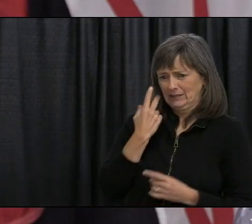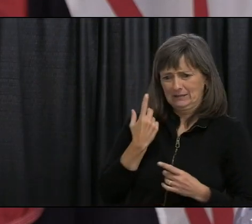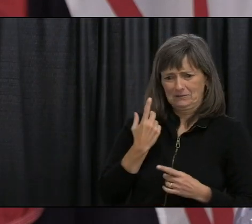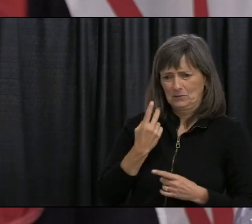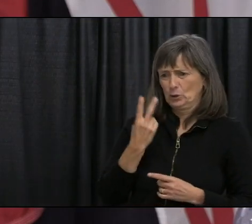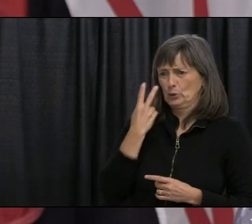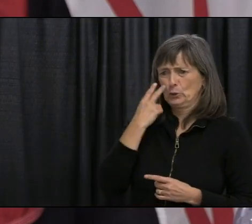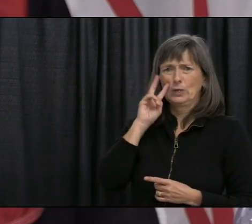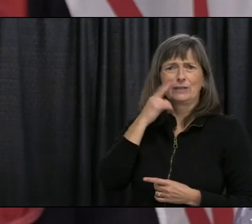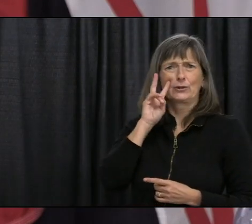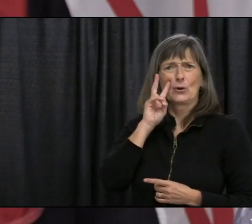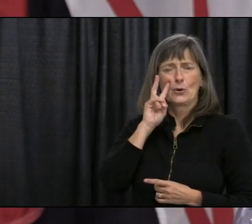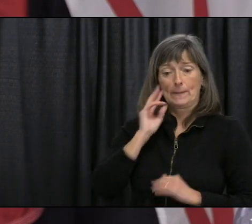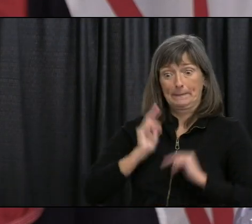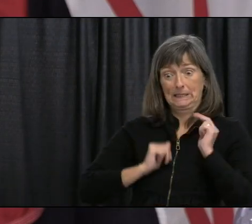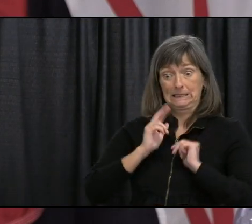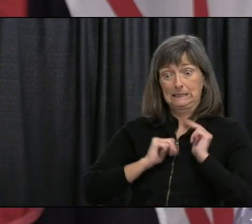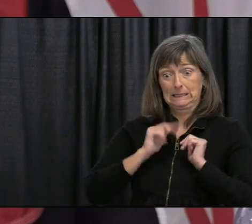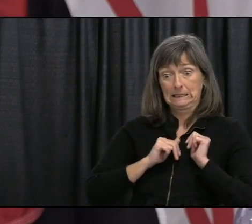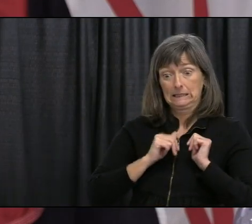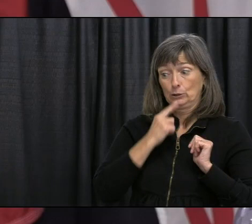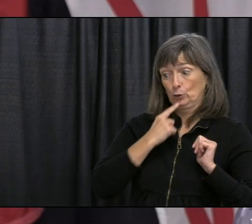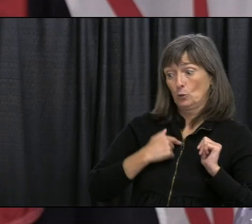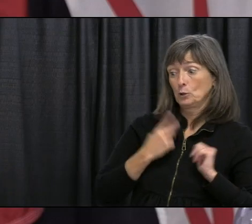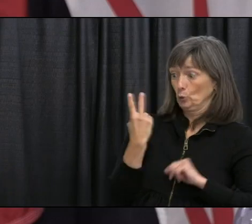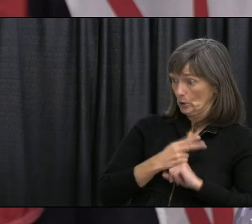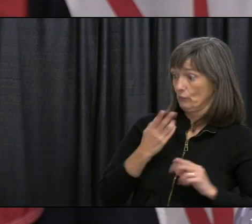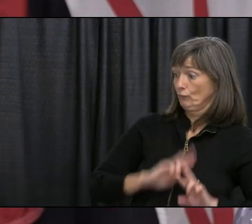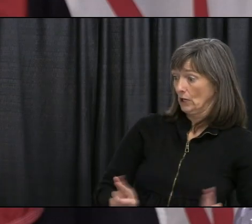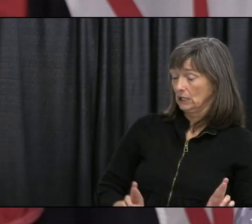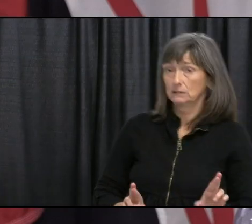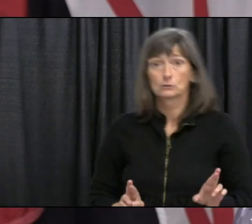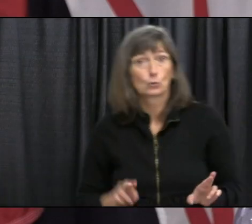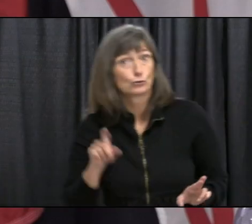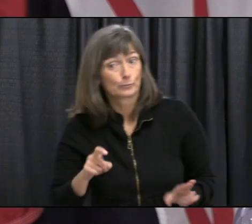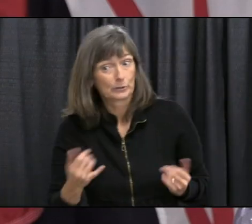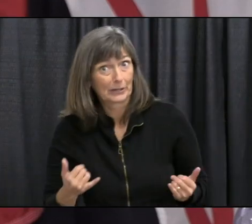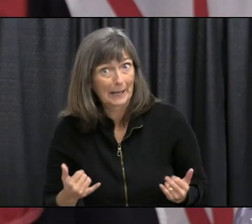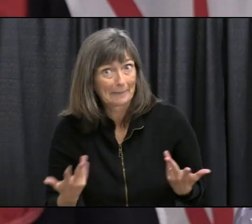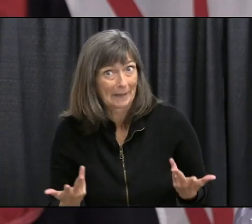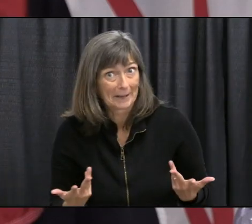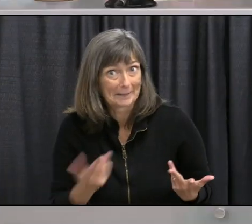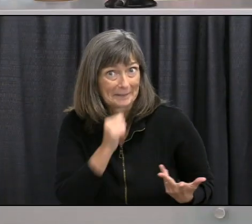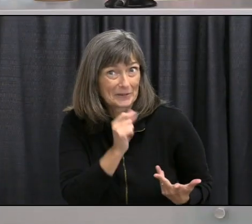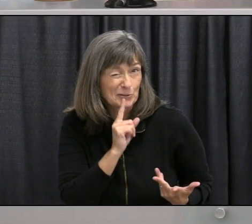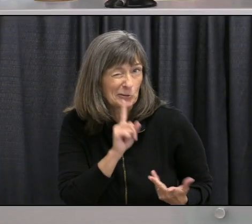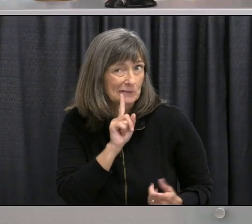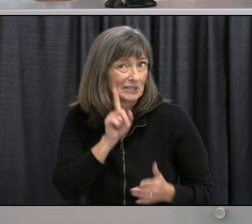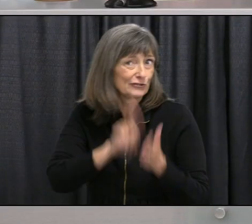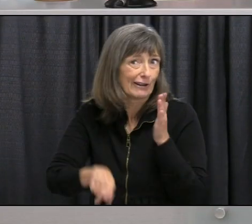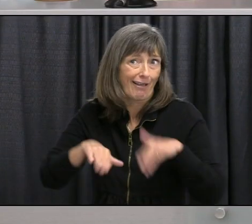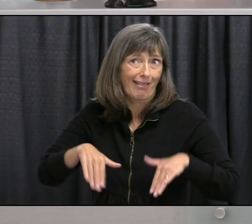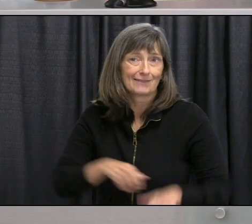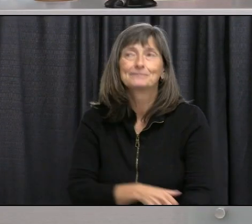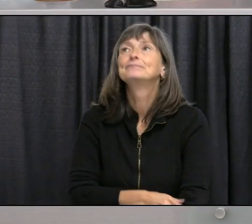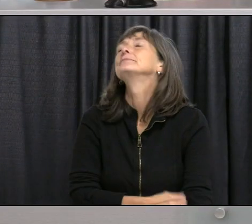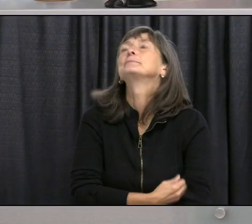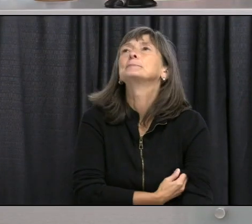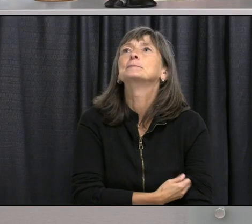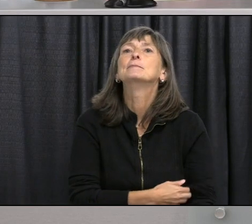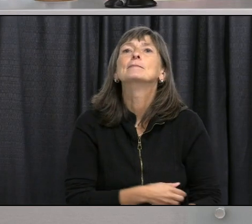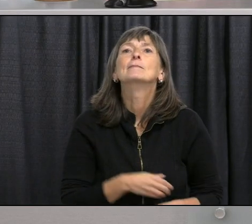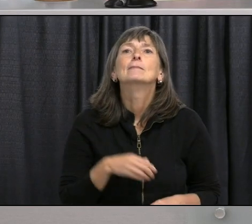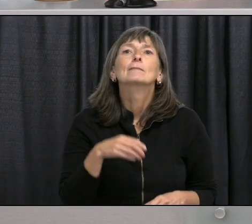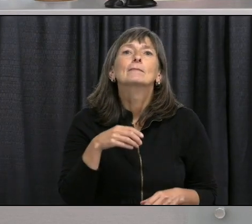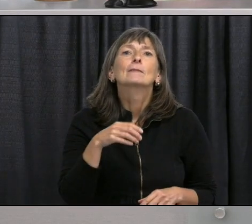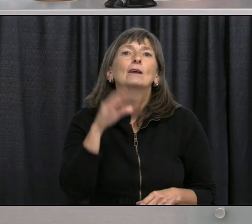48 hours. So if it's not up and running yet, it will be very shortly. Thank you. Our next questions are from